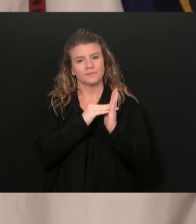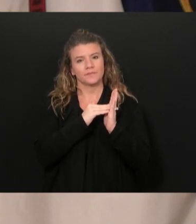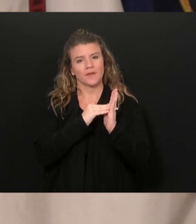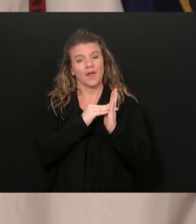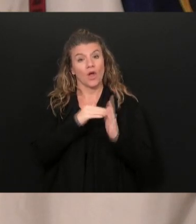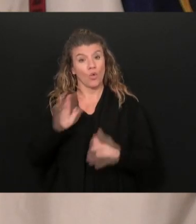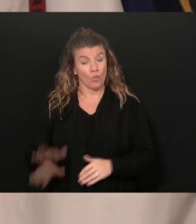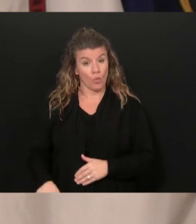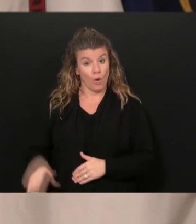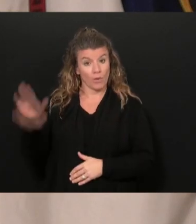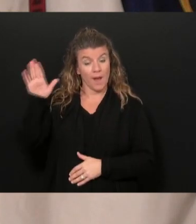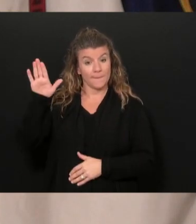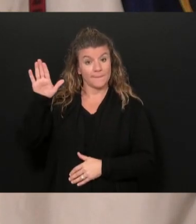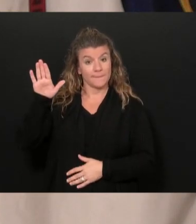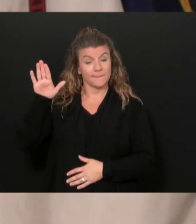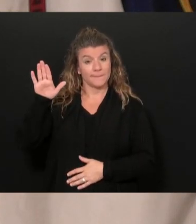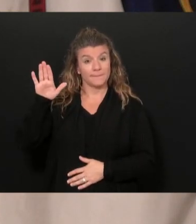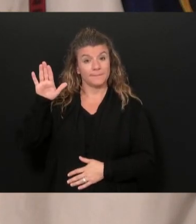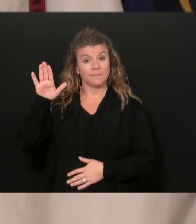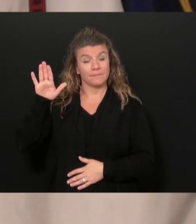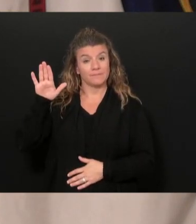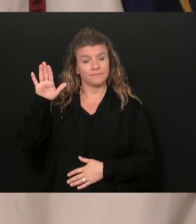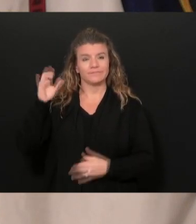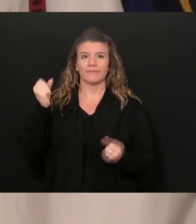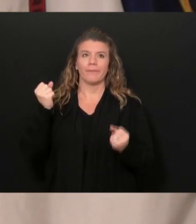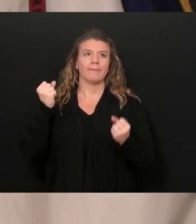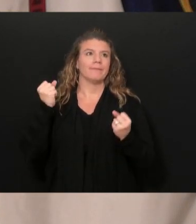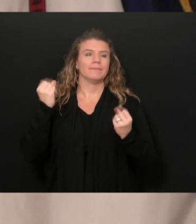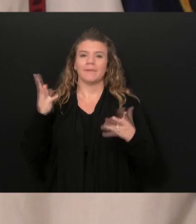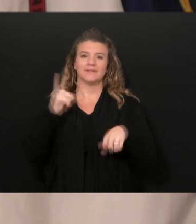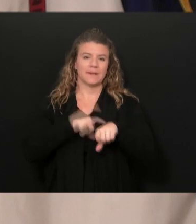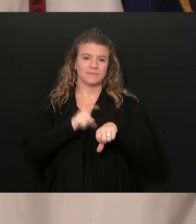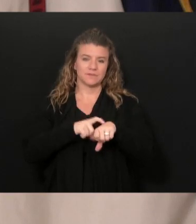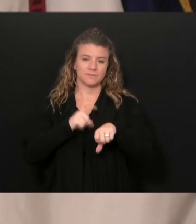growing up, a lot of times,